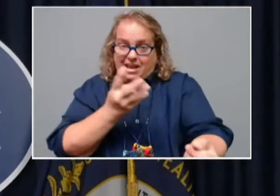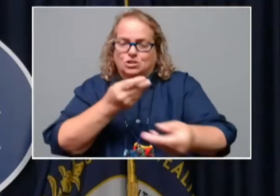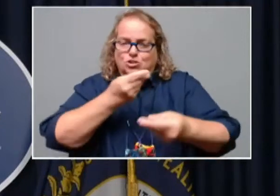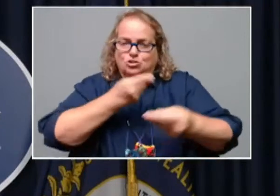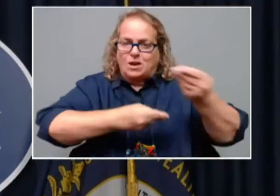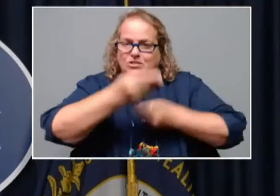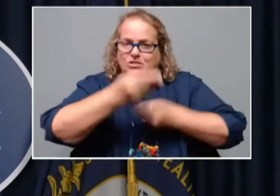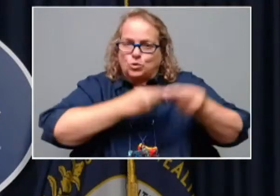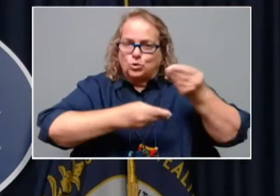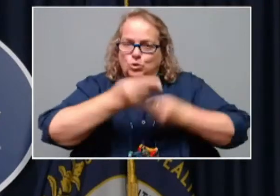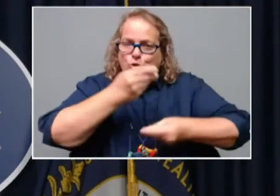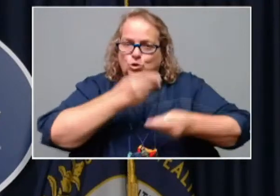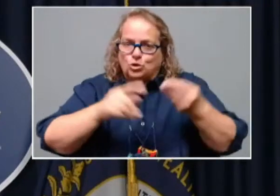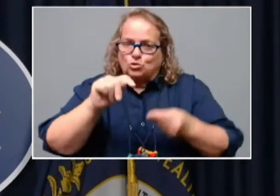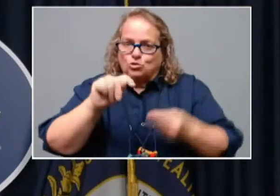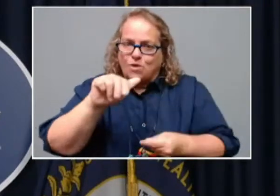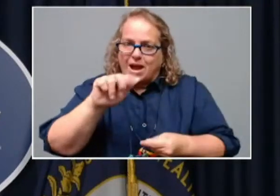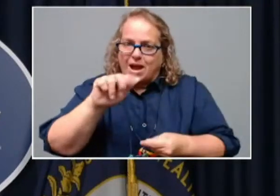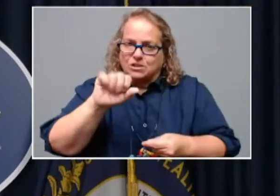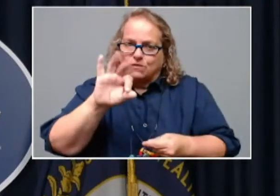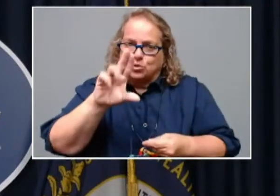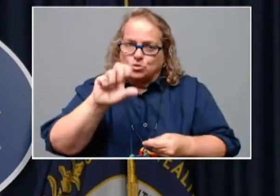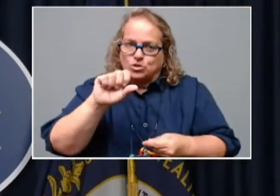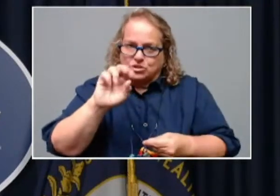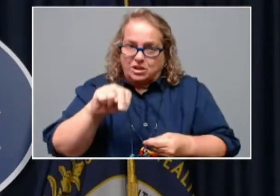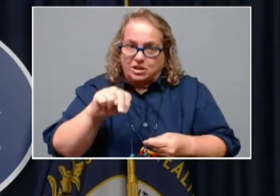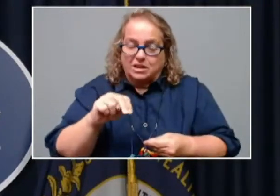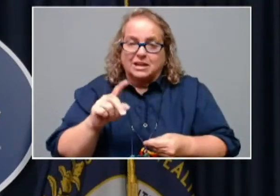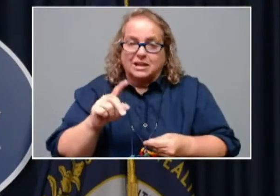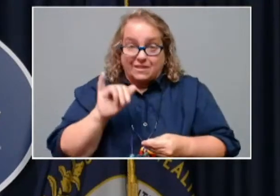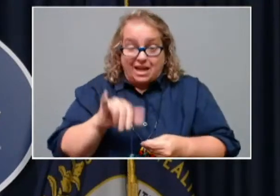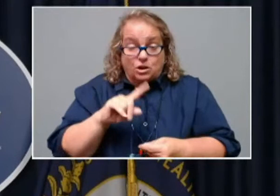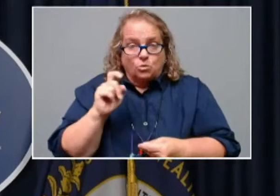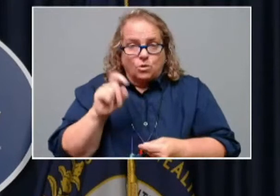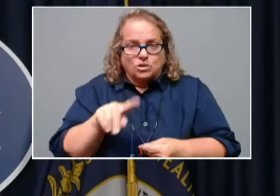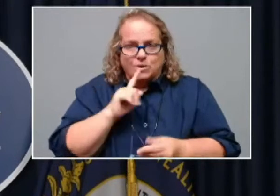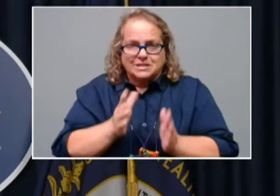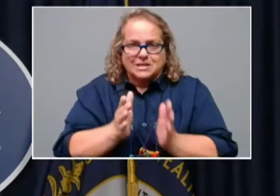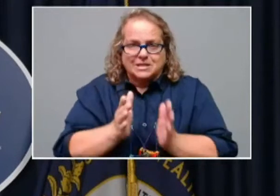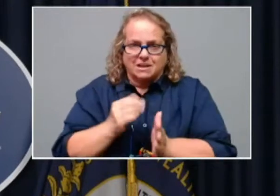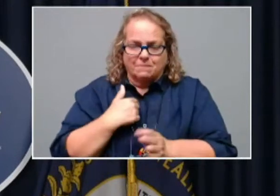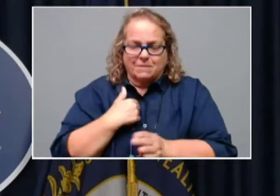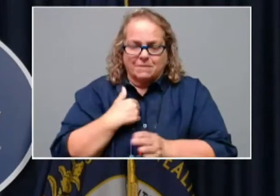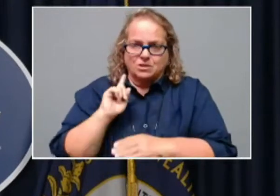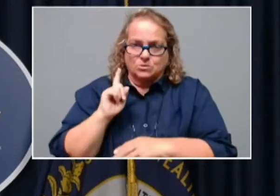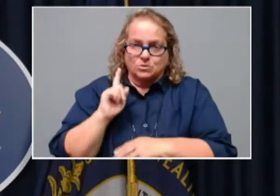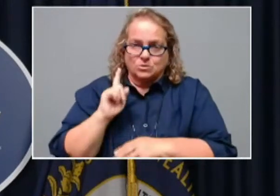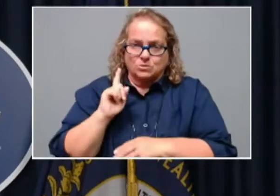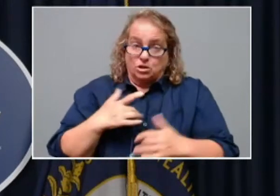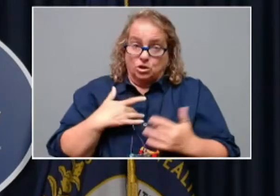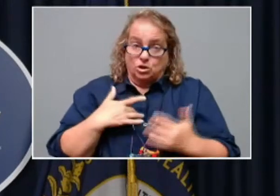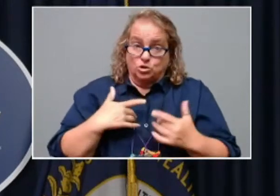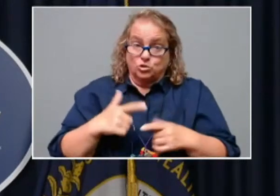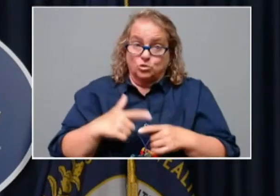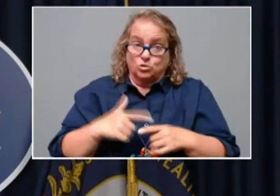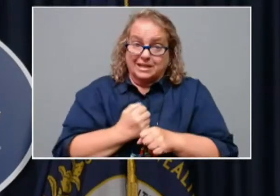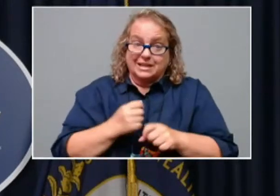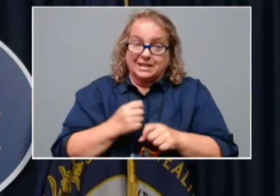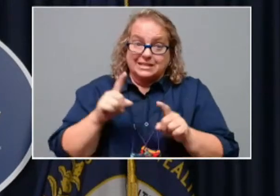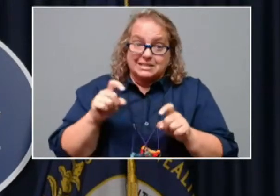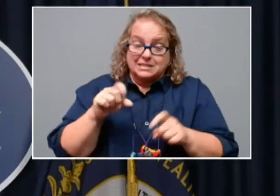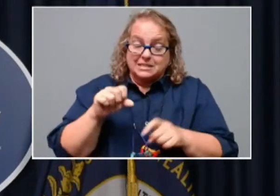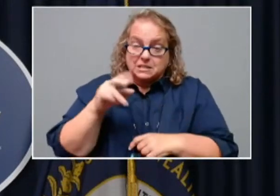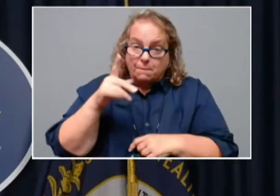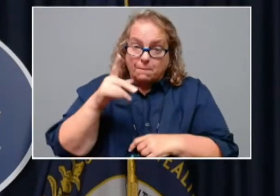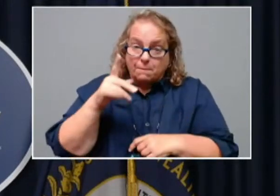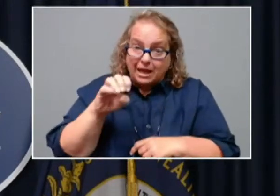now starting to hear, and this question was asked of me, I think last week, of some concern about getting testing supplies.